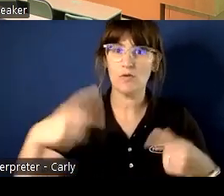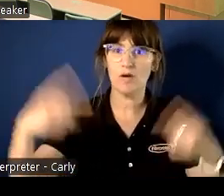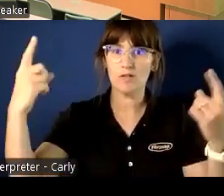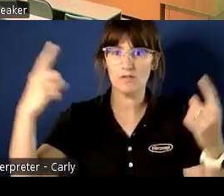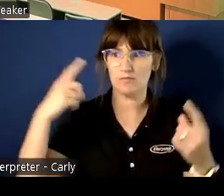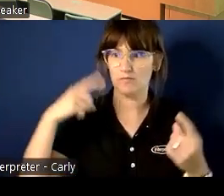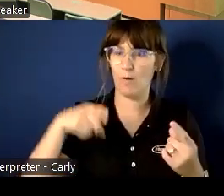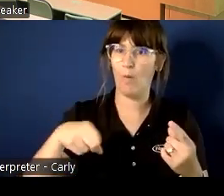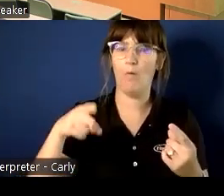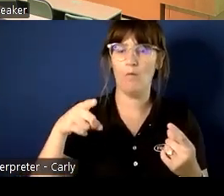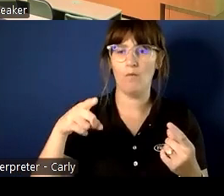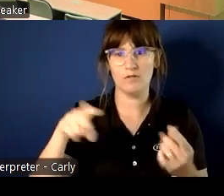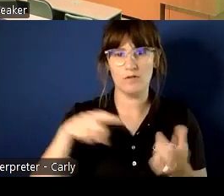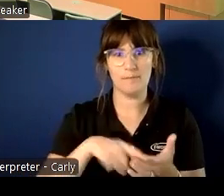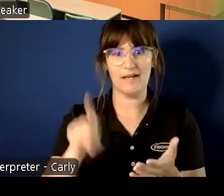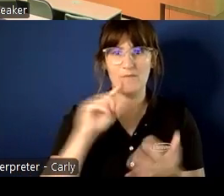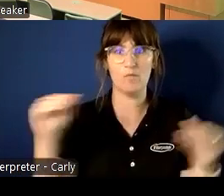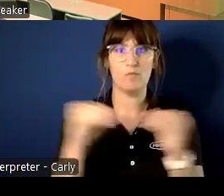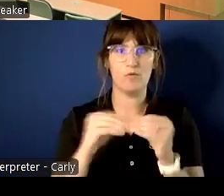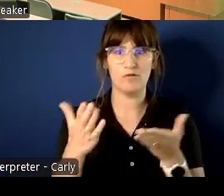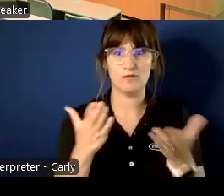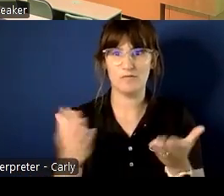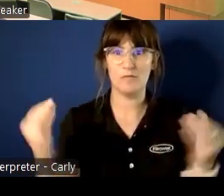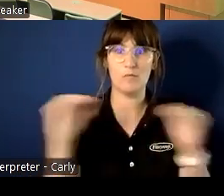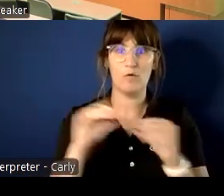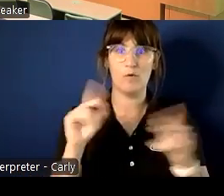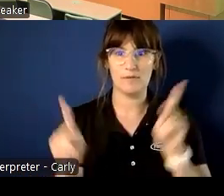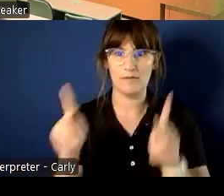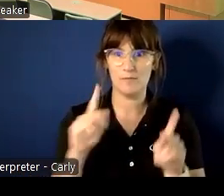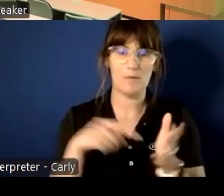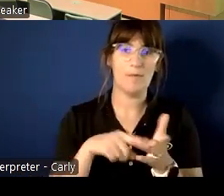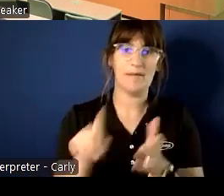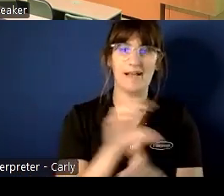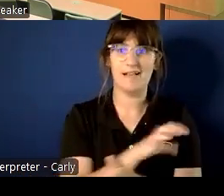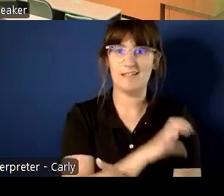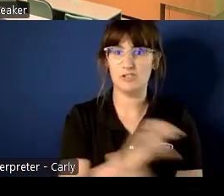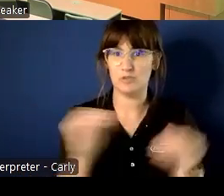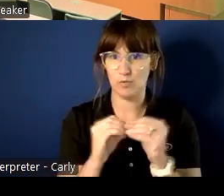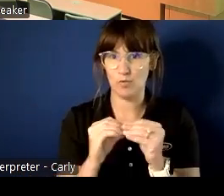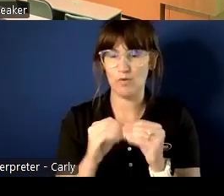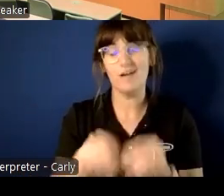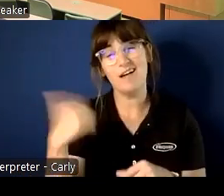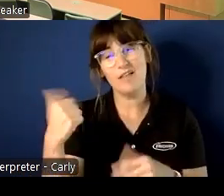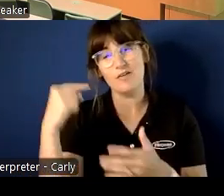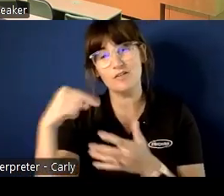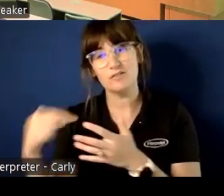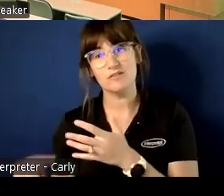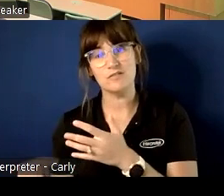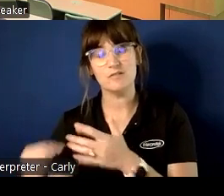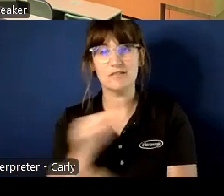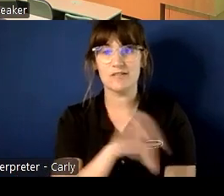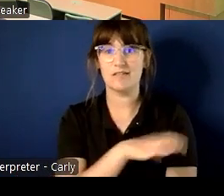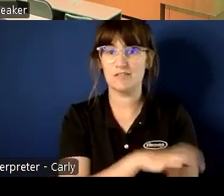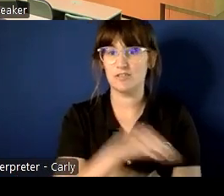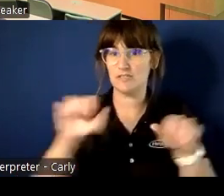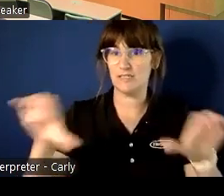payer to pay for more services, for more people, to pay the clinicians more. Are there other things that clinicians can do